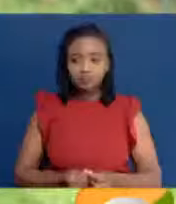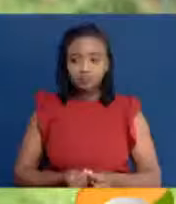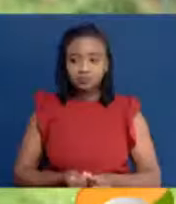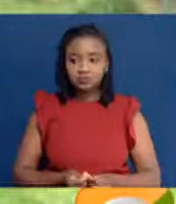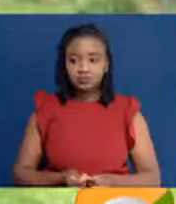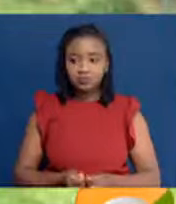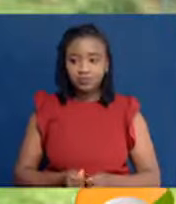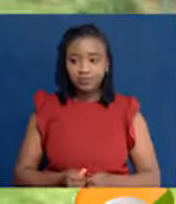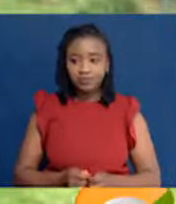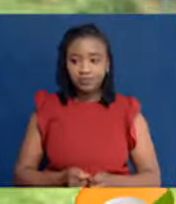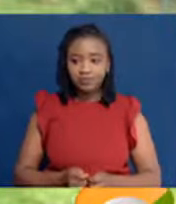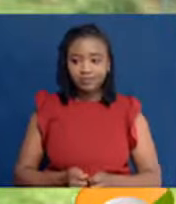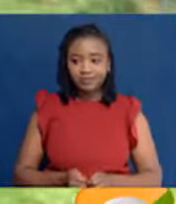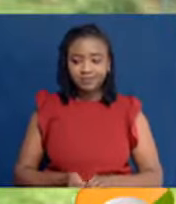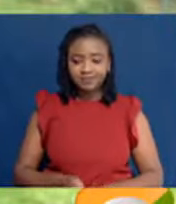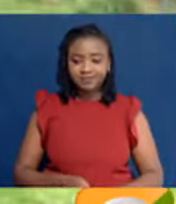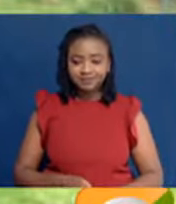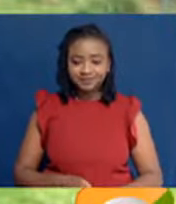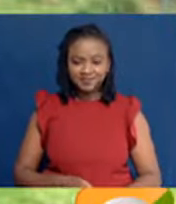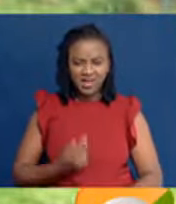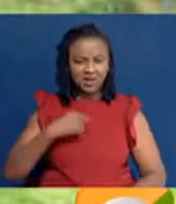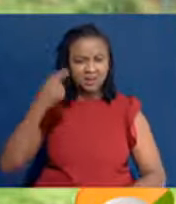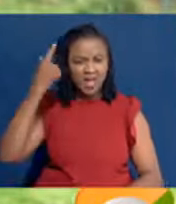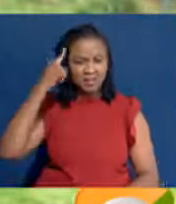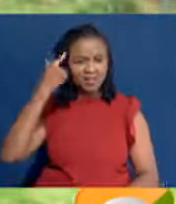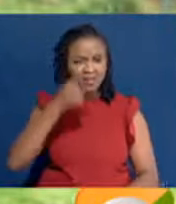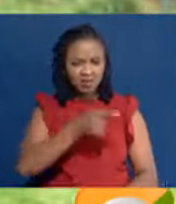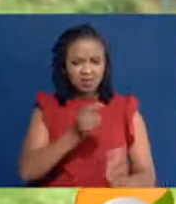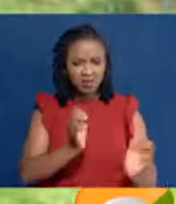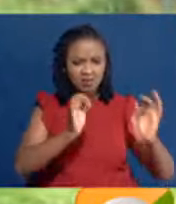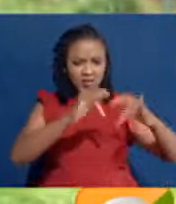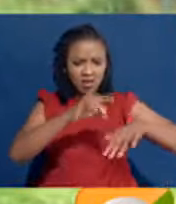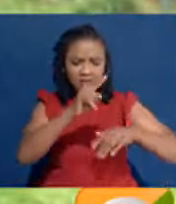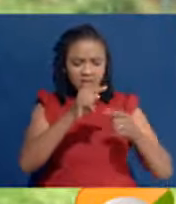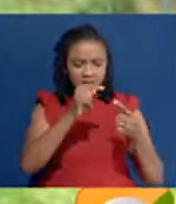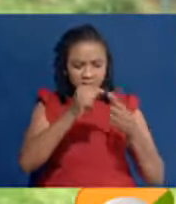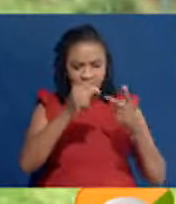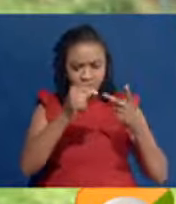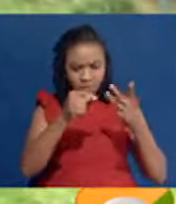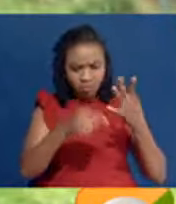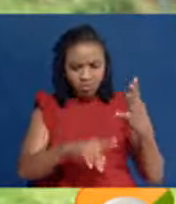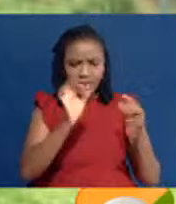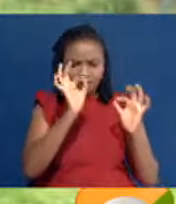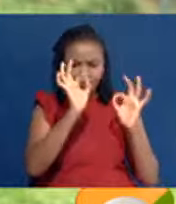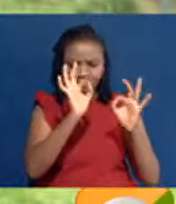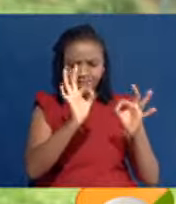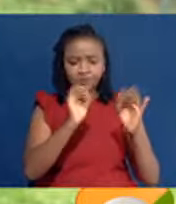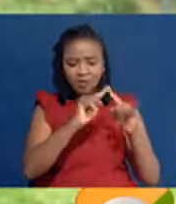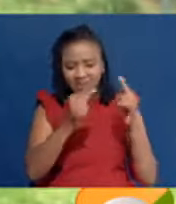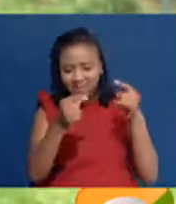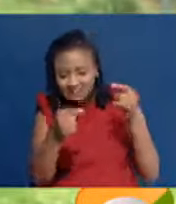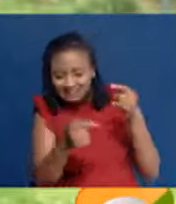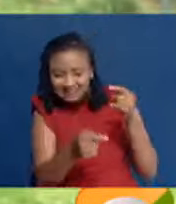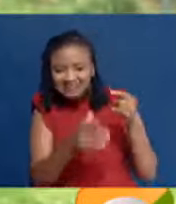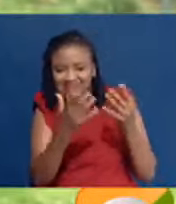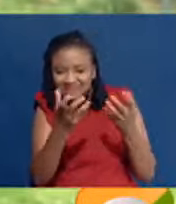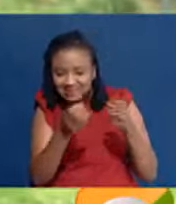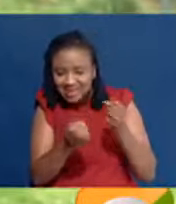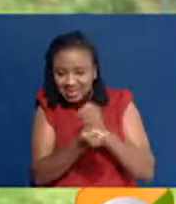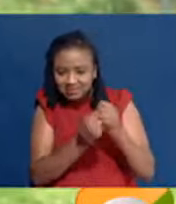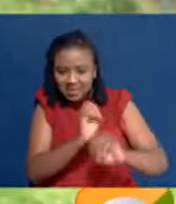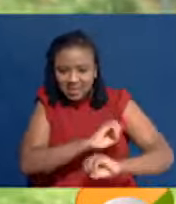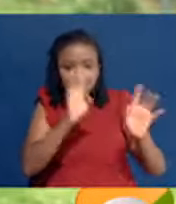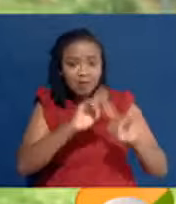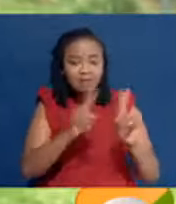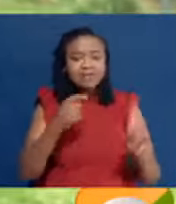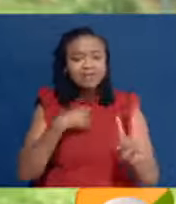Did they get it right? I think they got a lot right. And there's a lot there that could be clearer. But you don't expect all of that to be in the